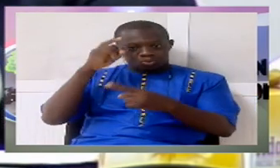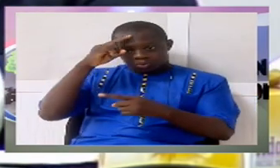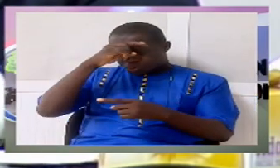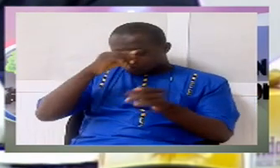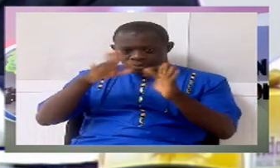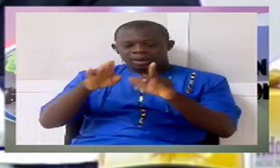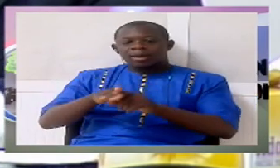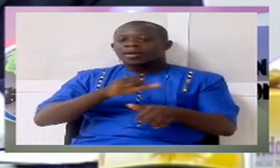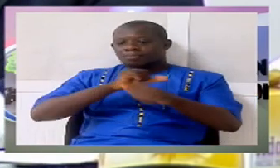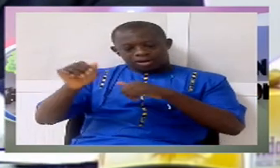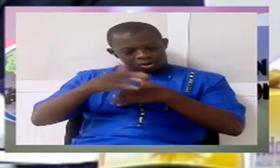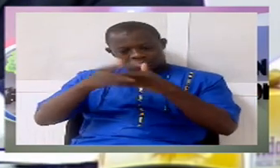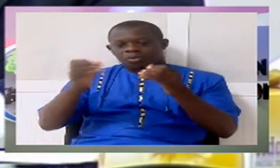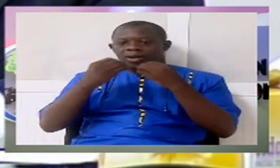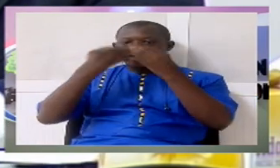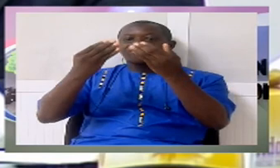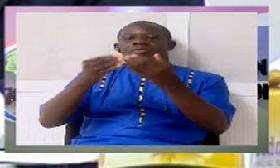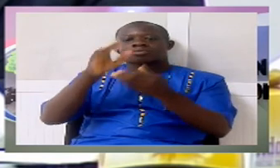and tell us the truth about what has